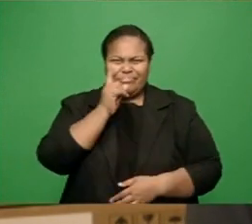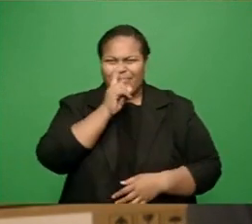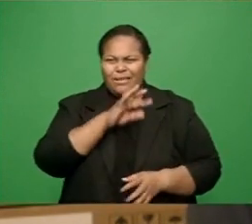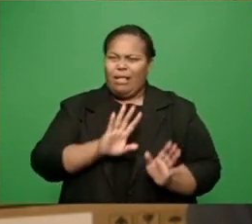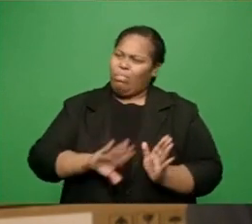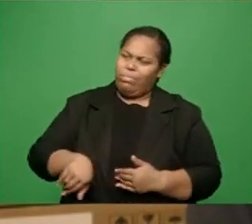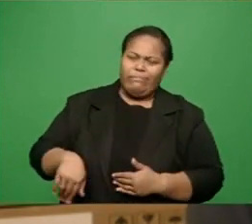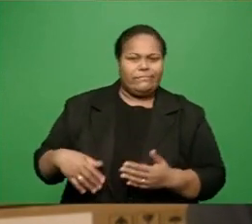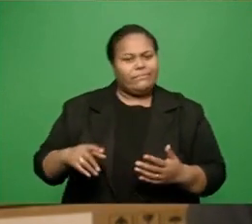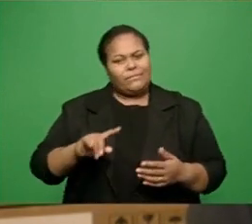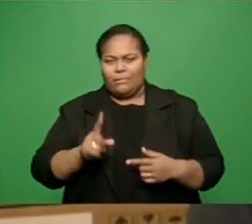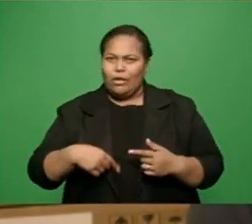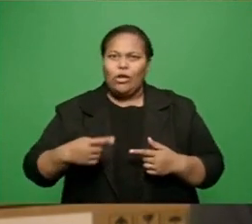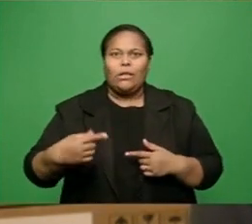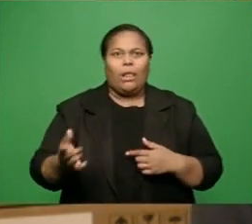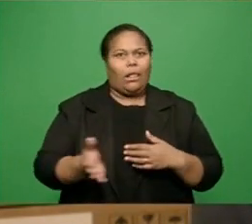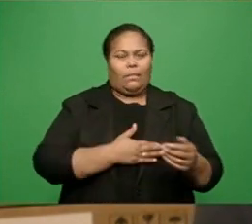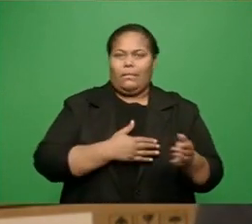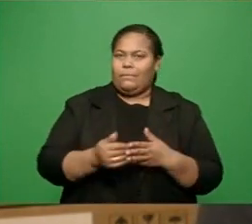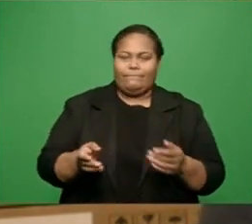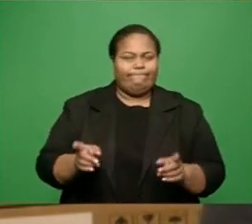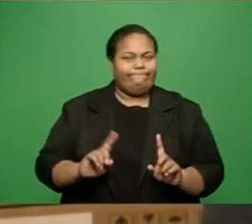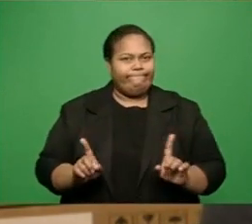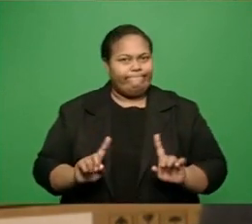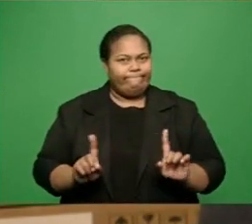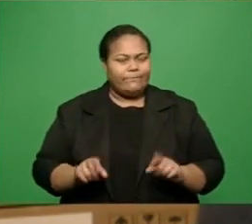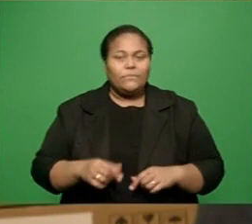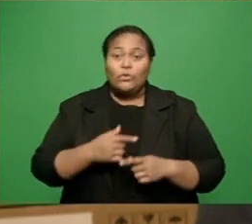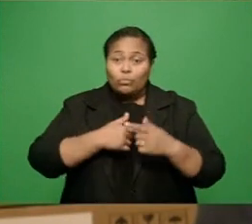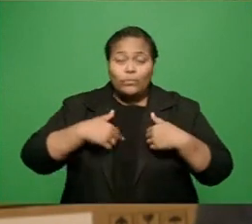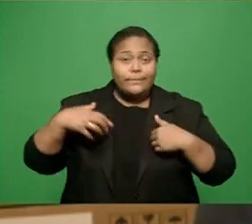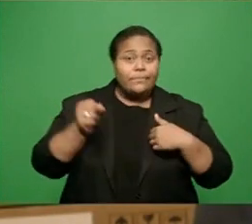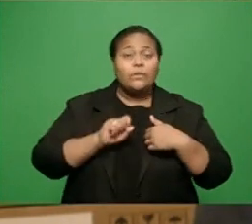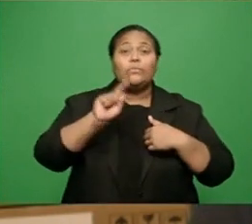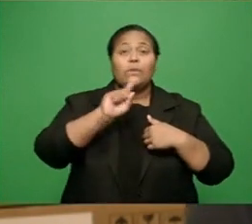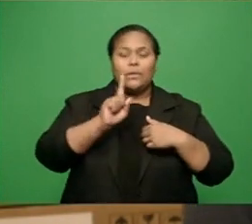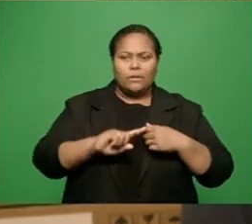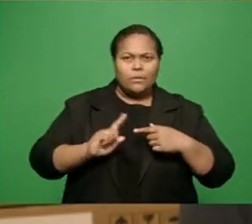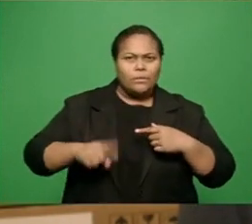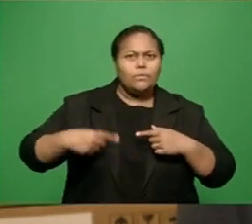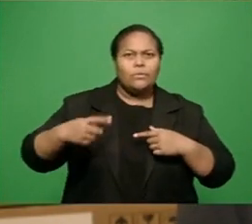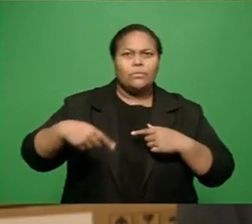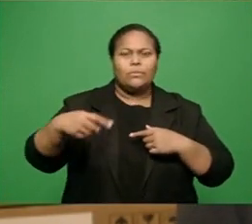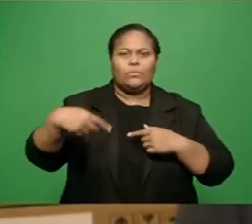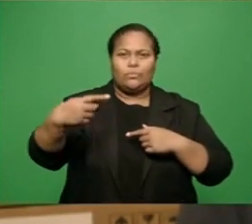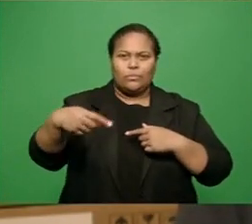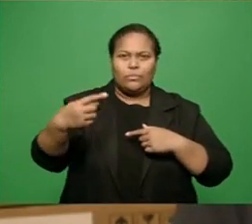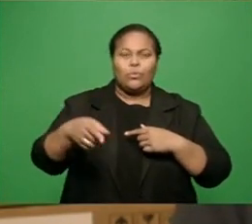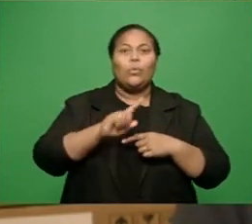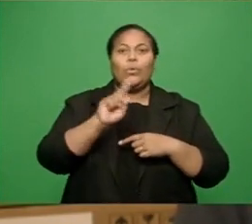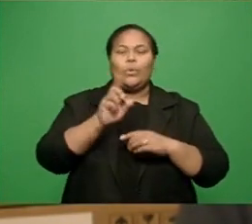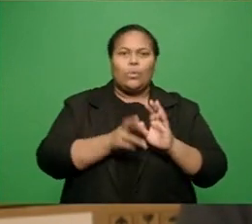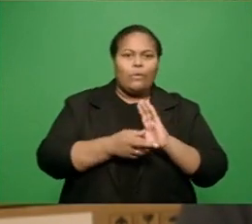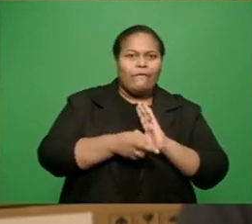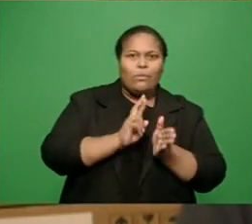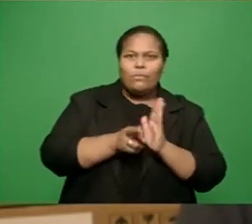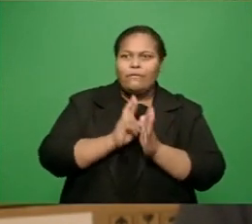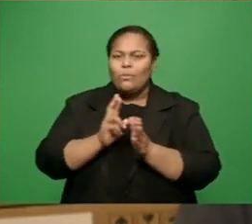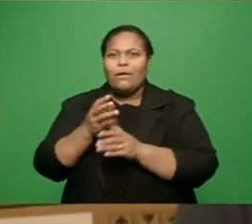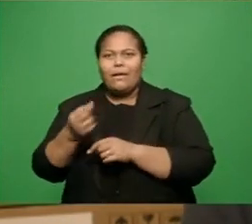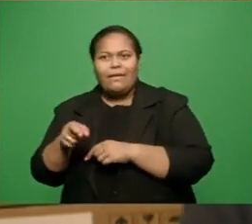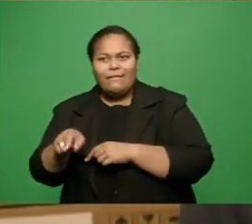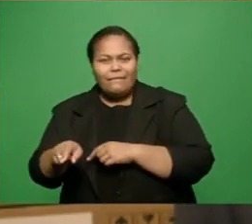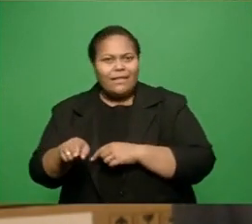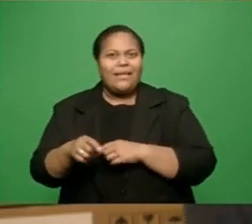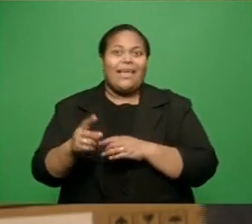the fact that we've also had a constant flow of repatriation and the fact that we've had